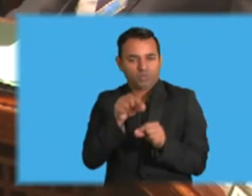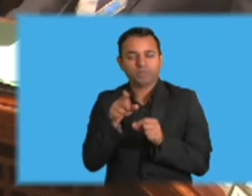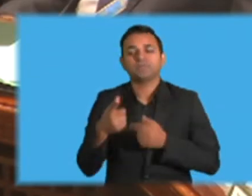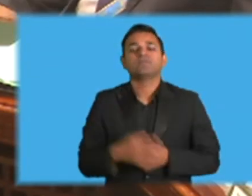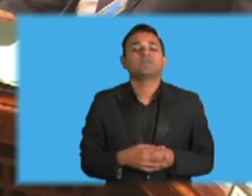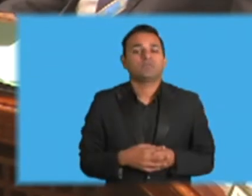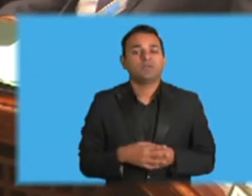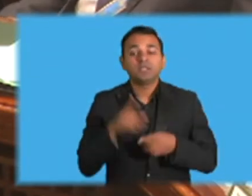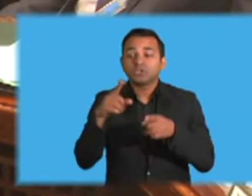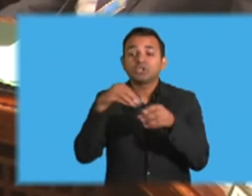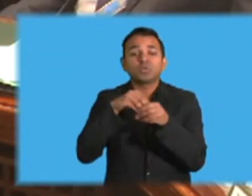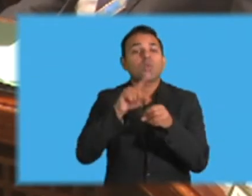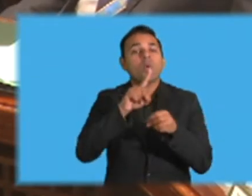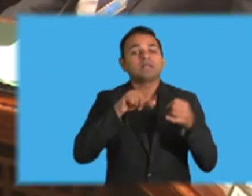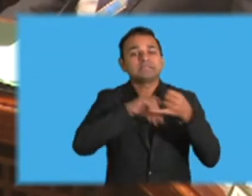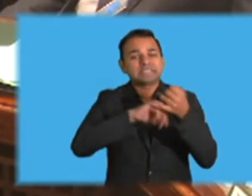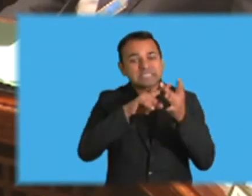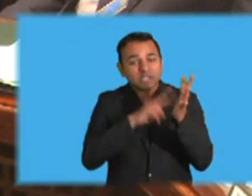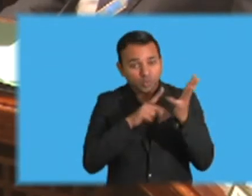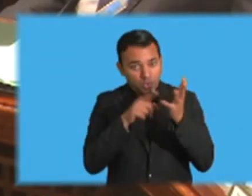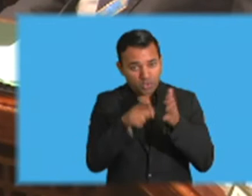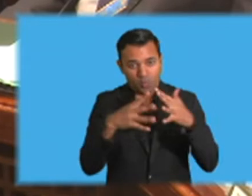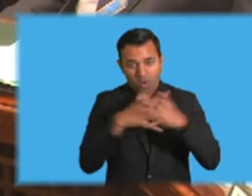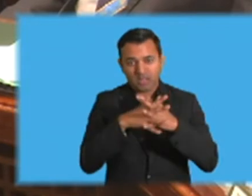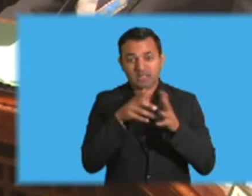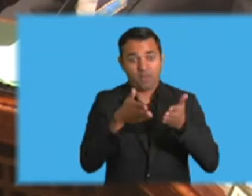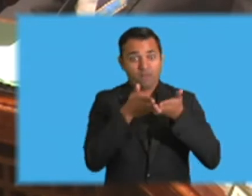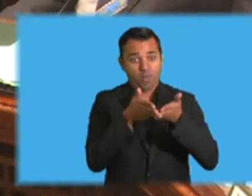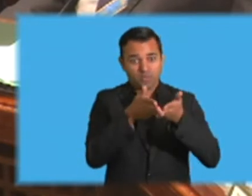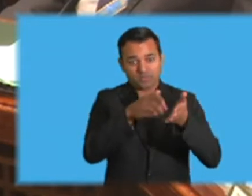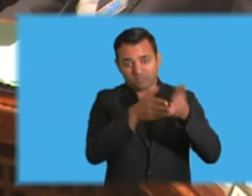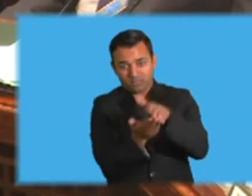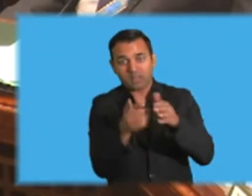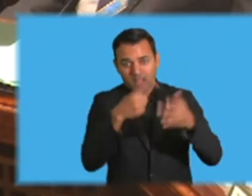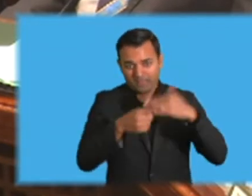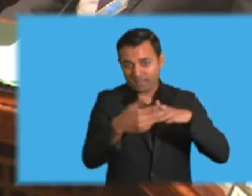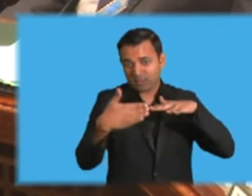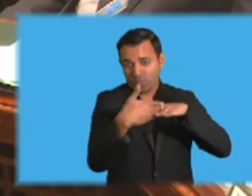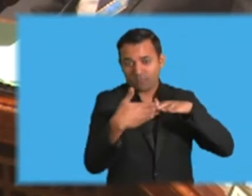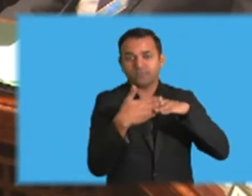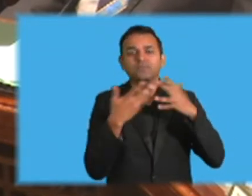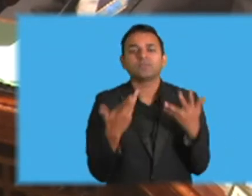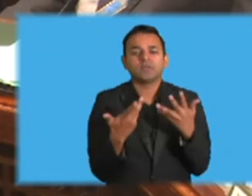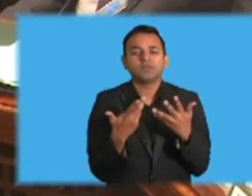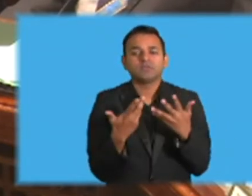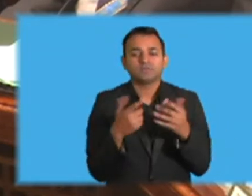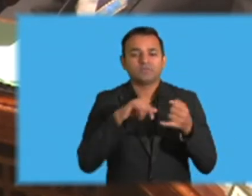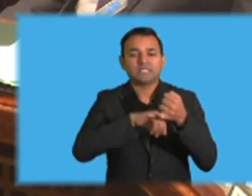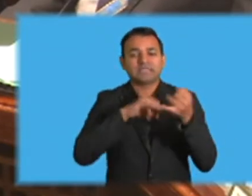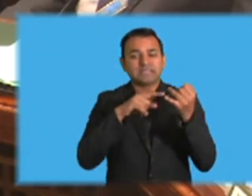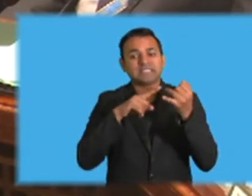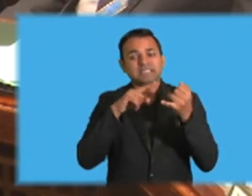at the off. So in this case, I will speak for Sinuwasa 3,